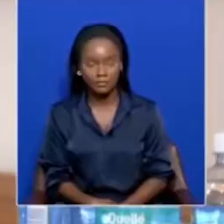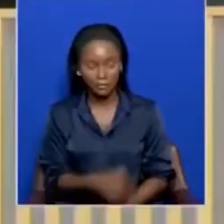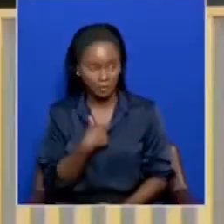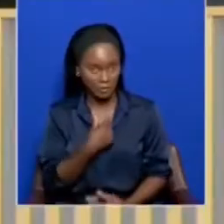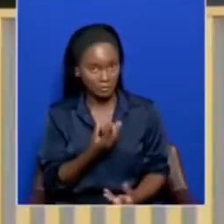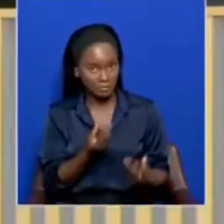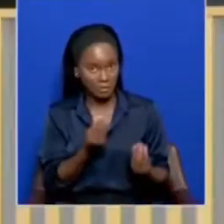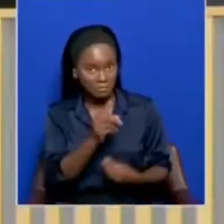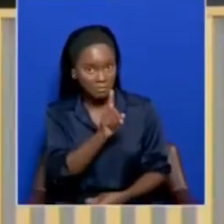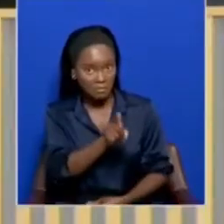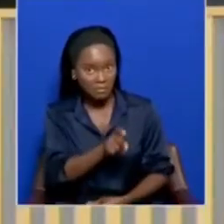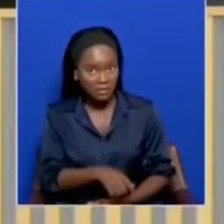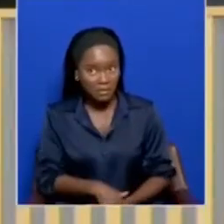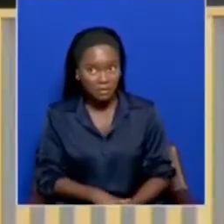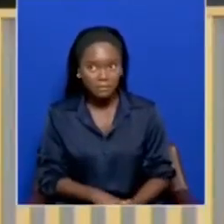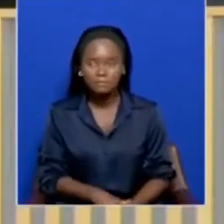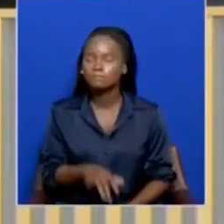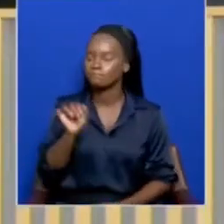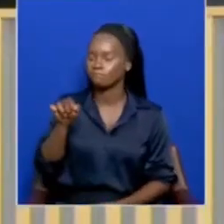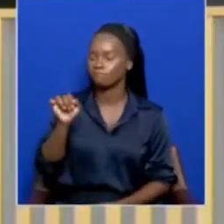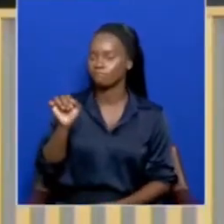Yes, I'm there, Chair.